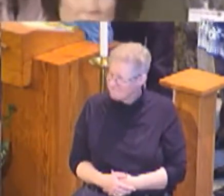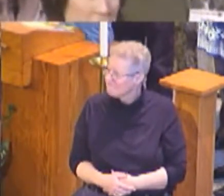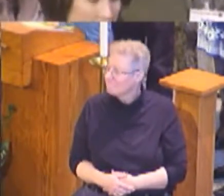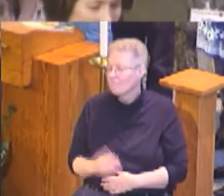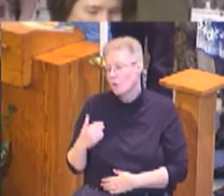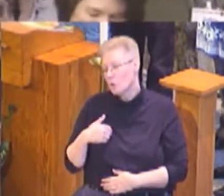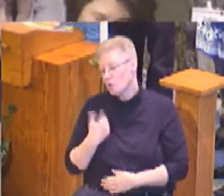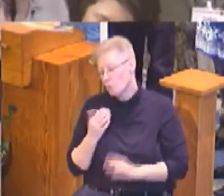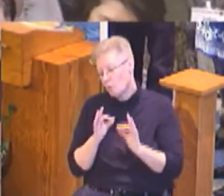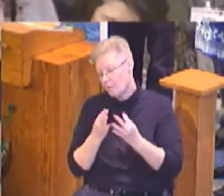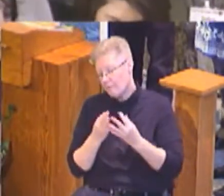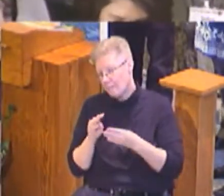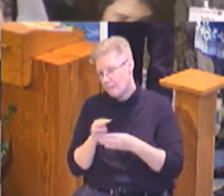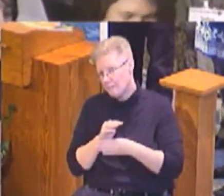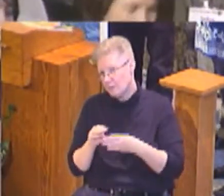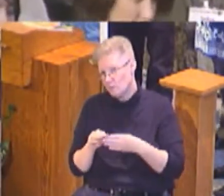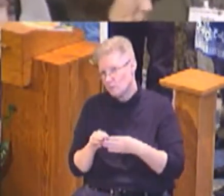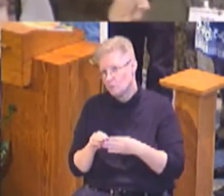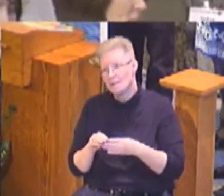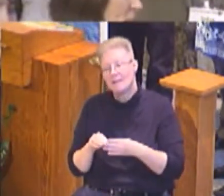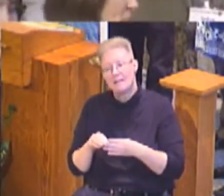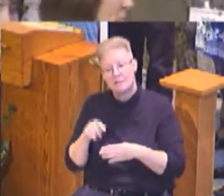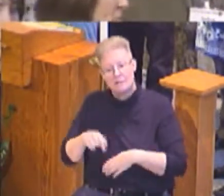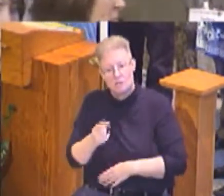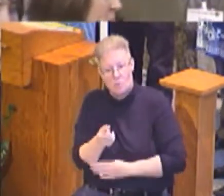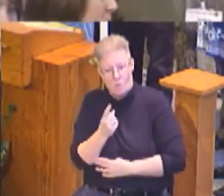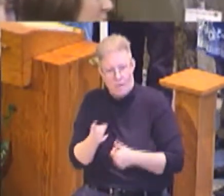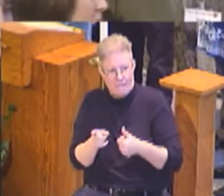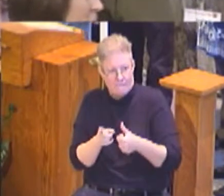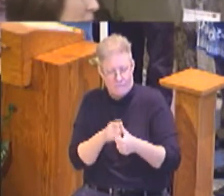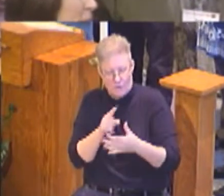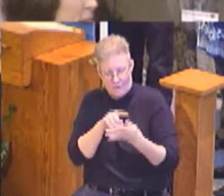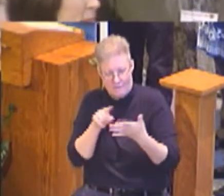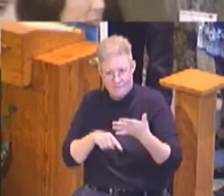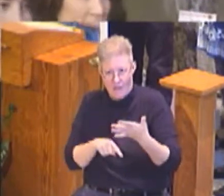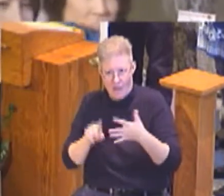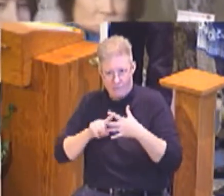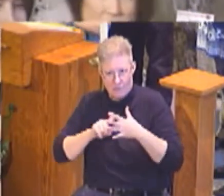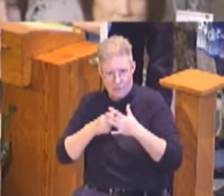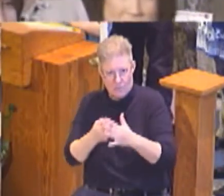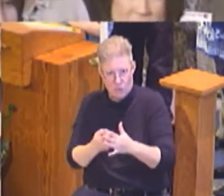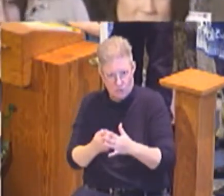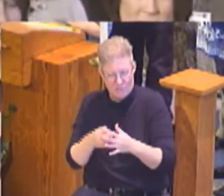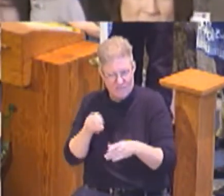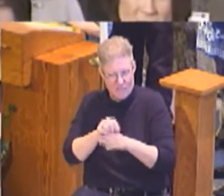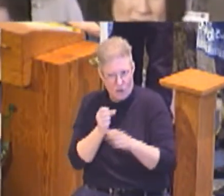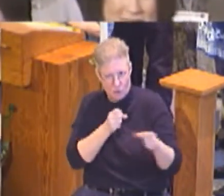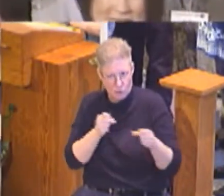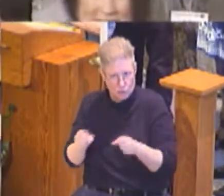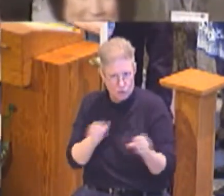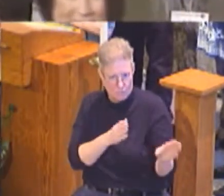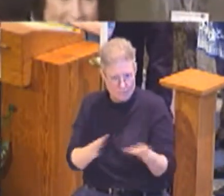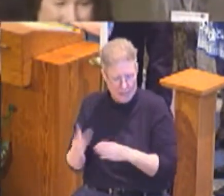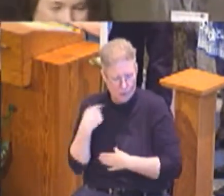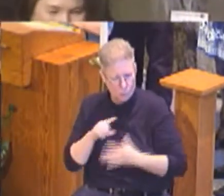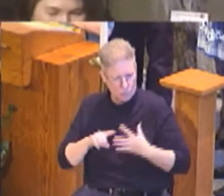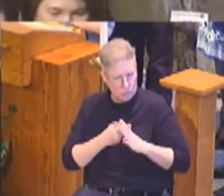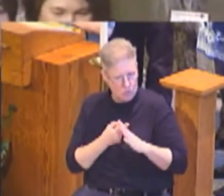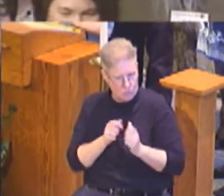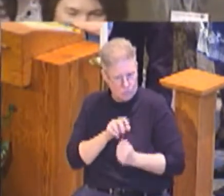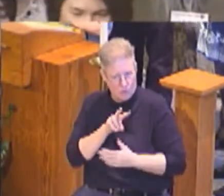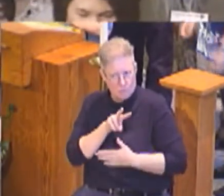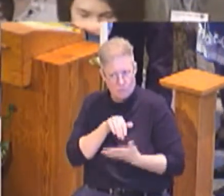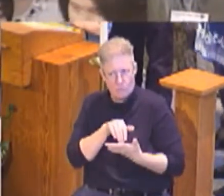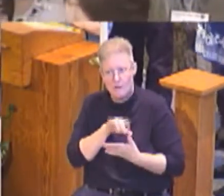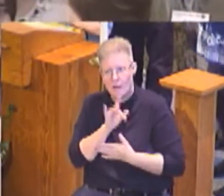Ministry is one of the first five initiatives in our strategic plan that we're starting with in 2018. And I have a request for all of